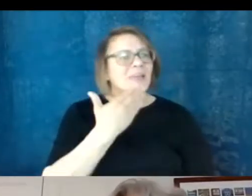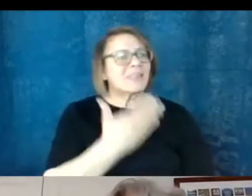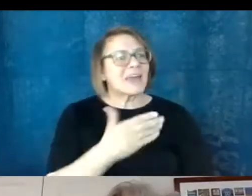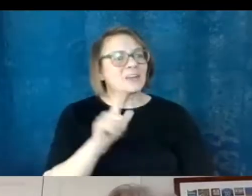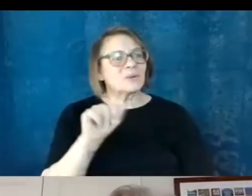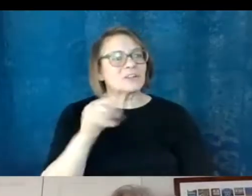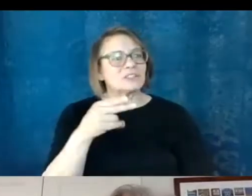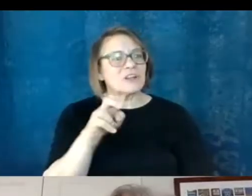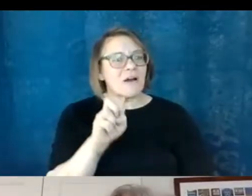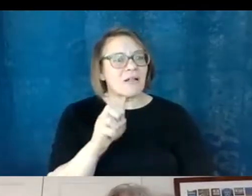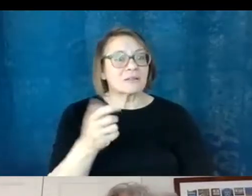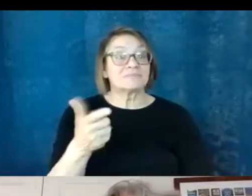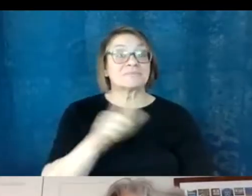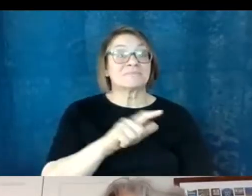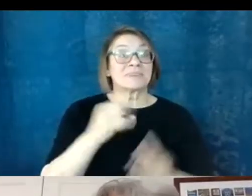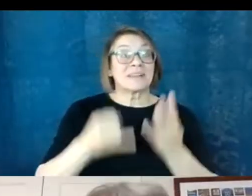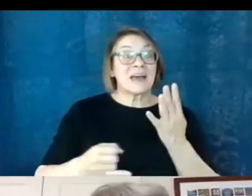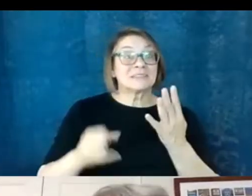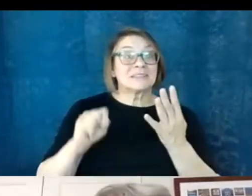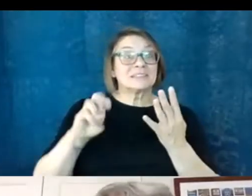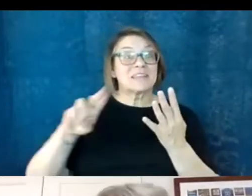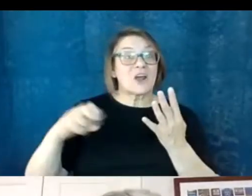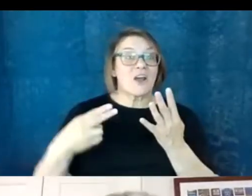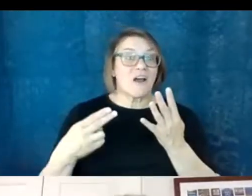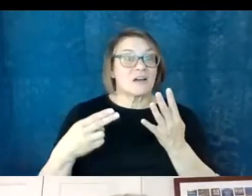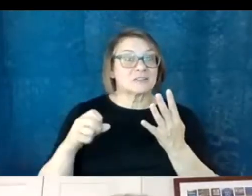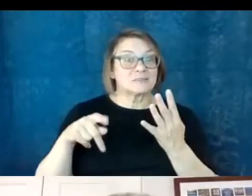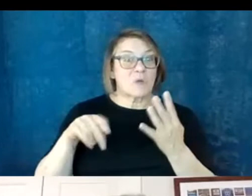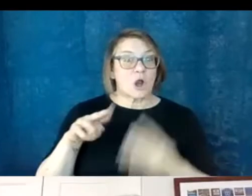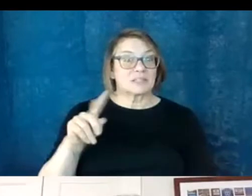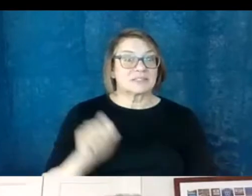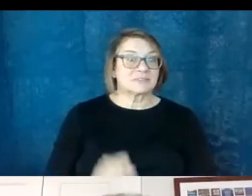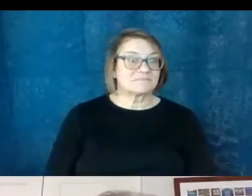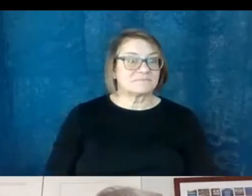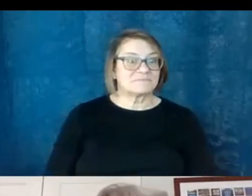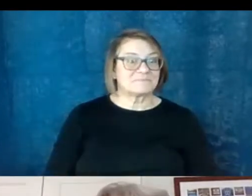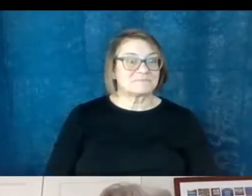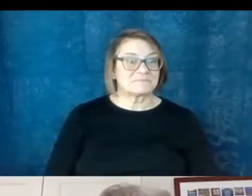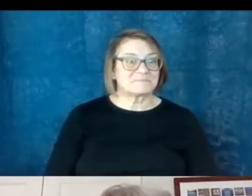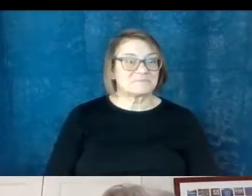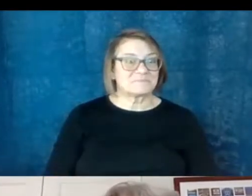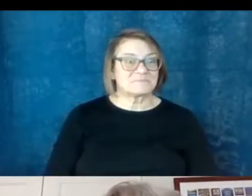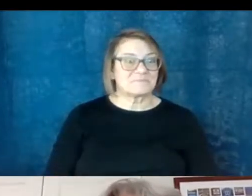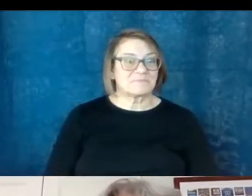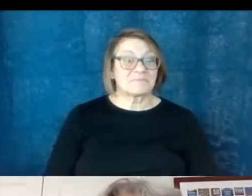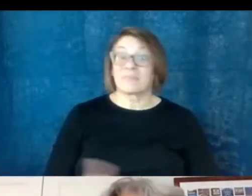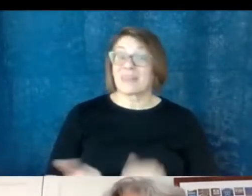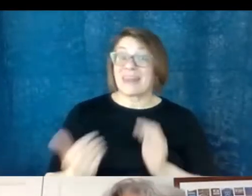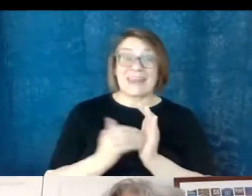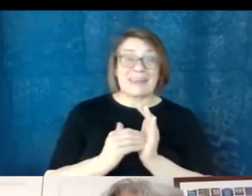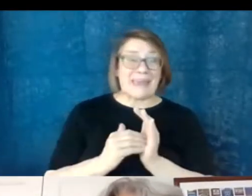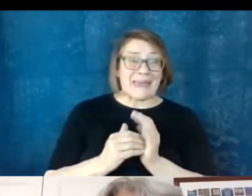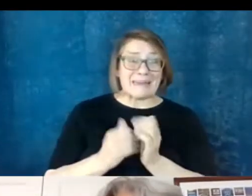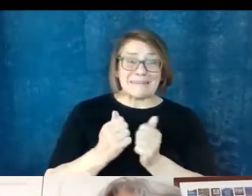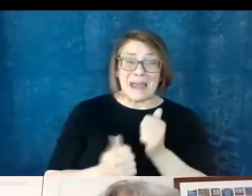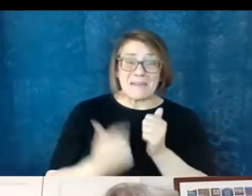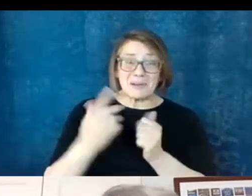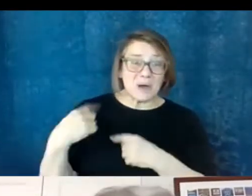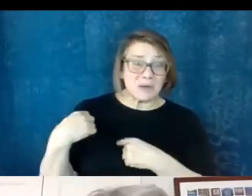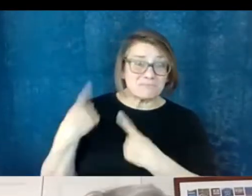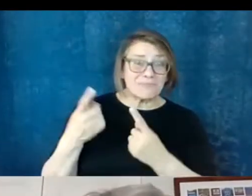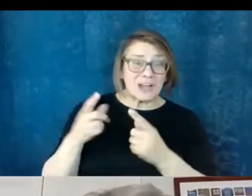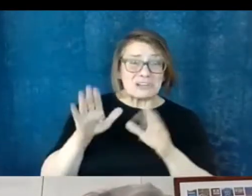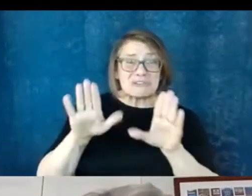much. And lastly, Sarah Sparks, you're up. Again, everyone has given such